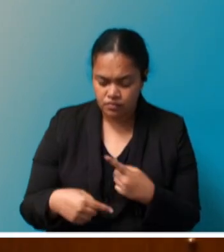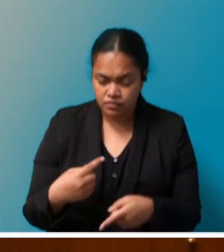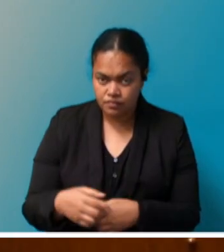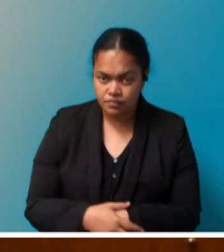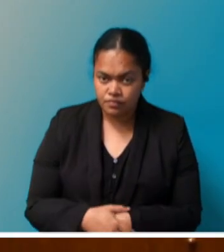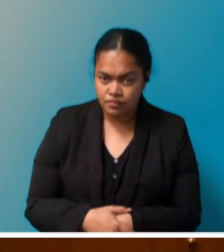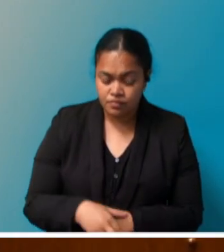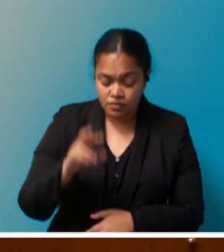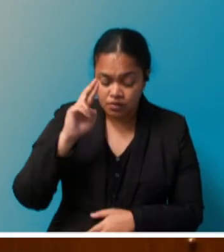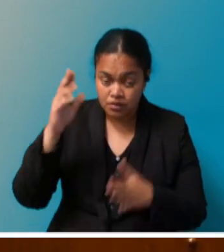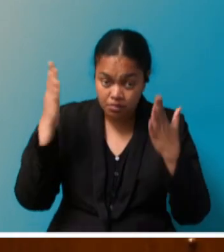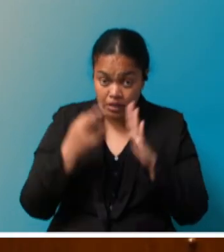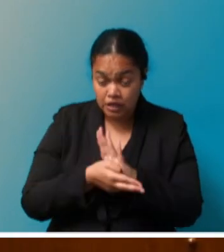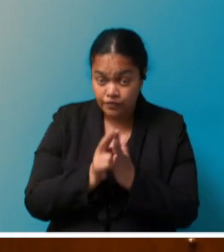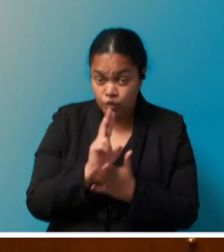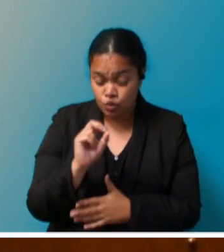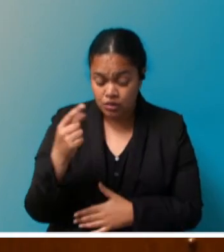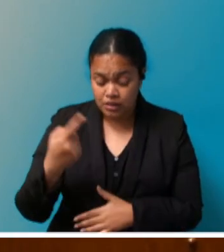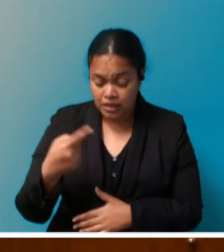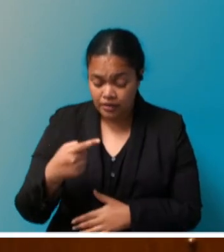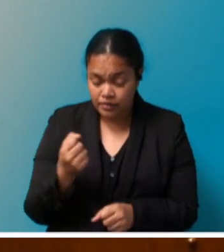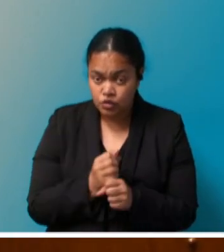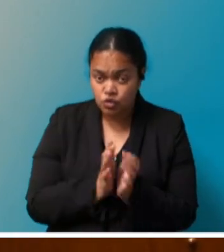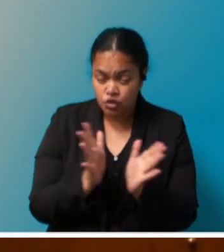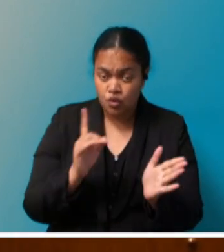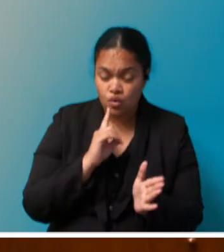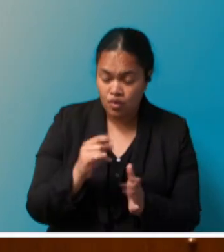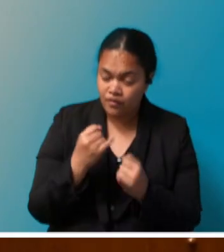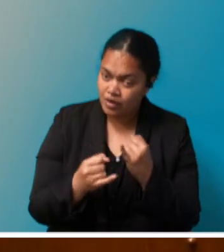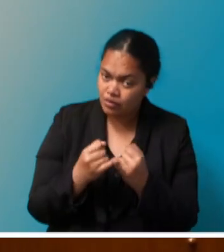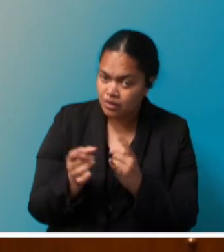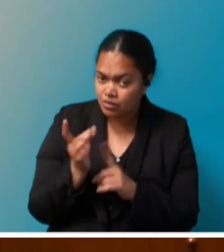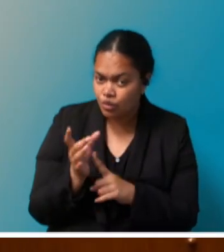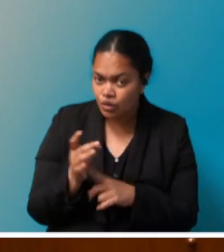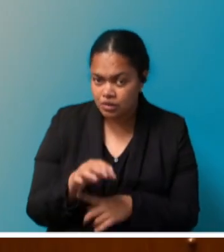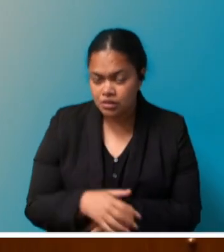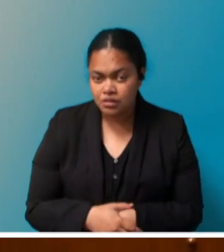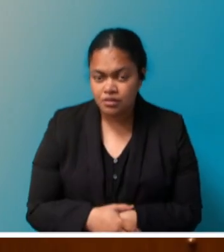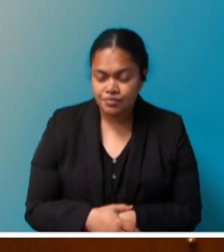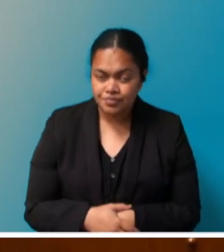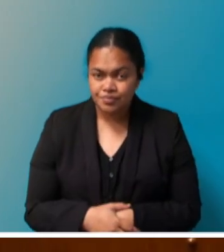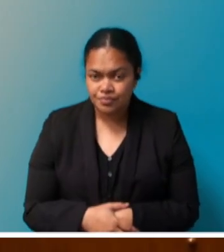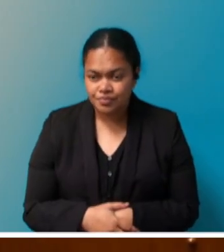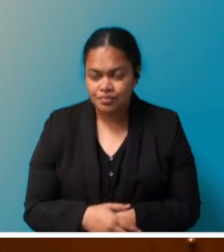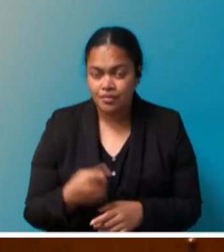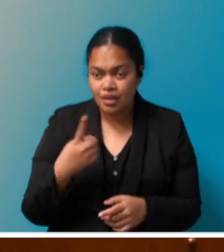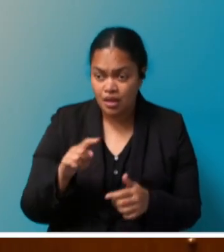Mr. Speaker, so the review of the 2011 General Orders is crucial as well